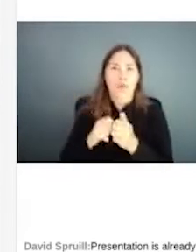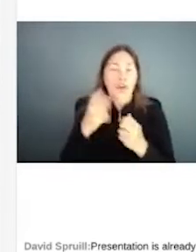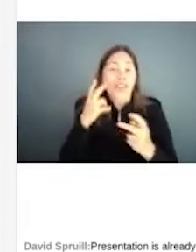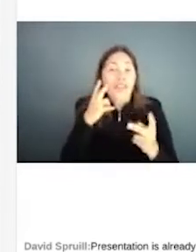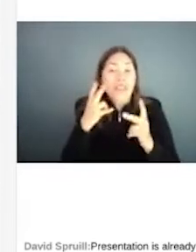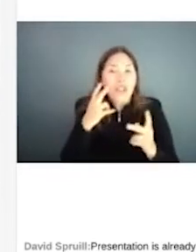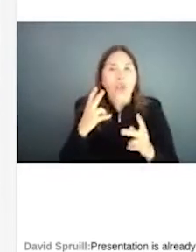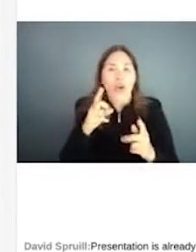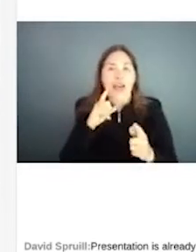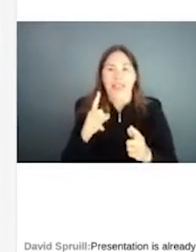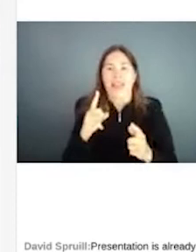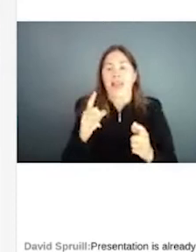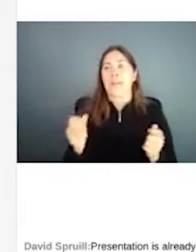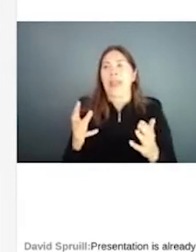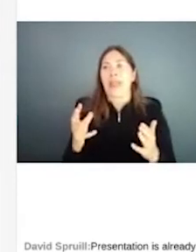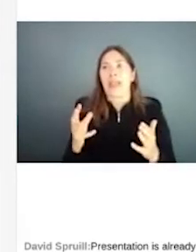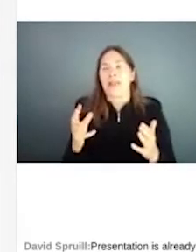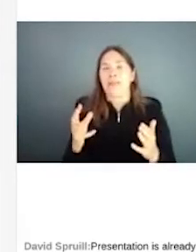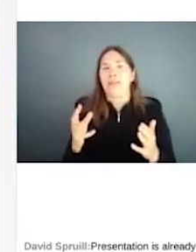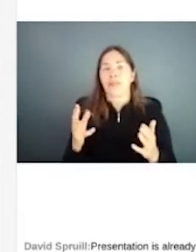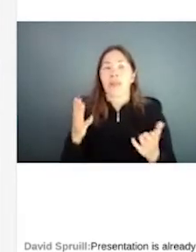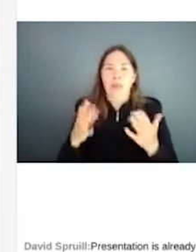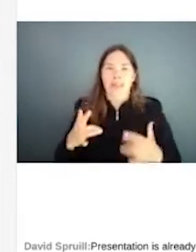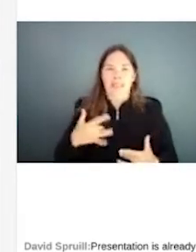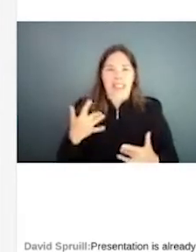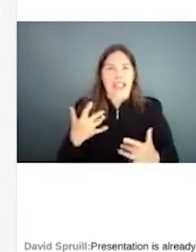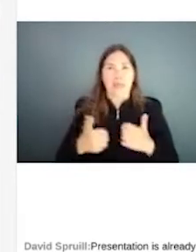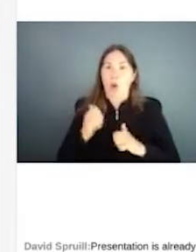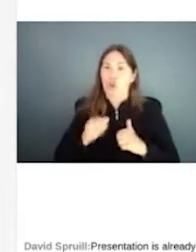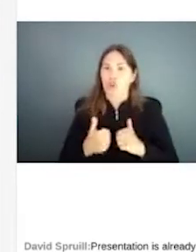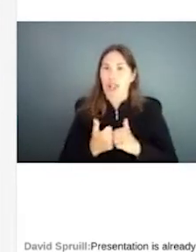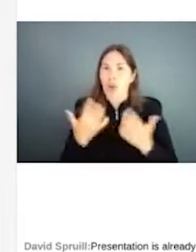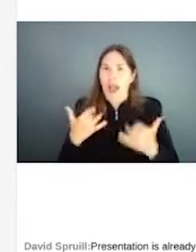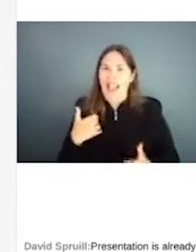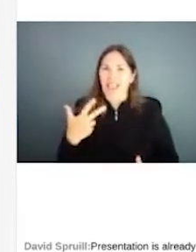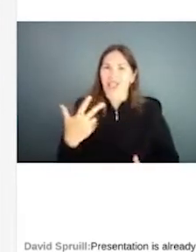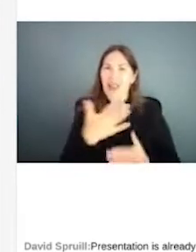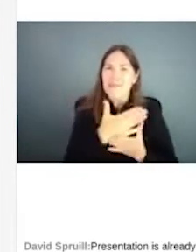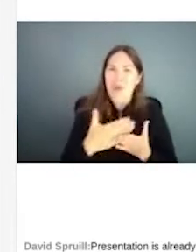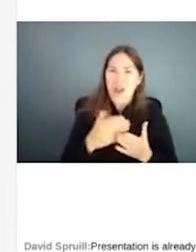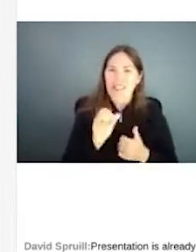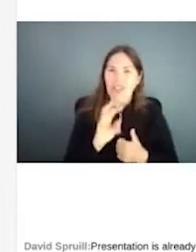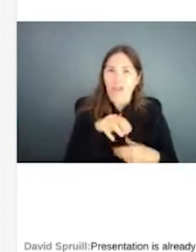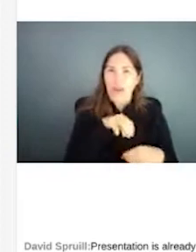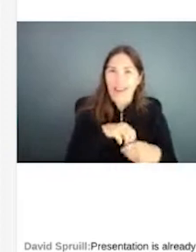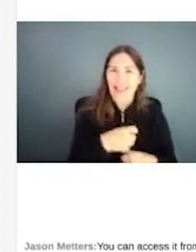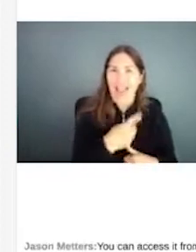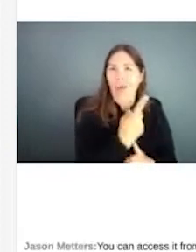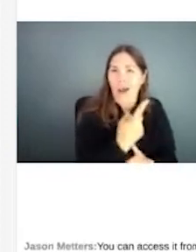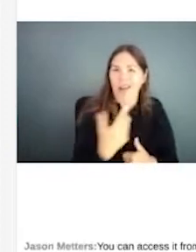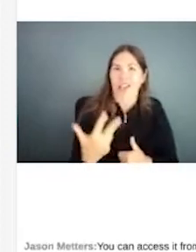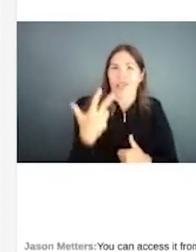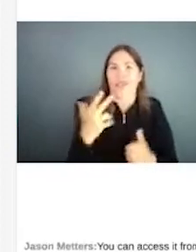think many may have felt was the most challenging because it had 3 pieces of software in there and 3